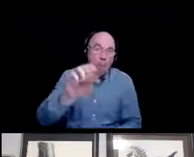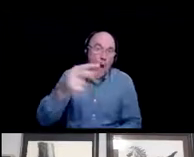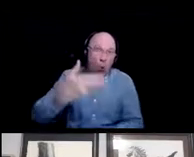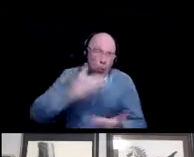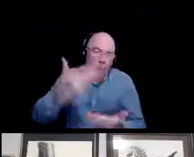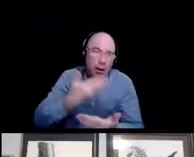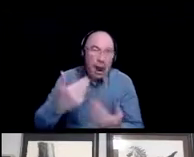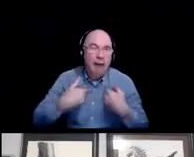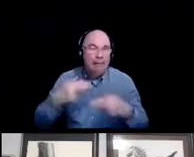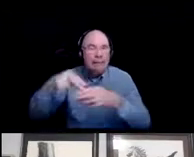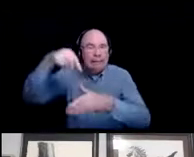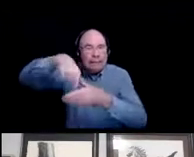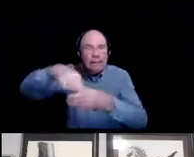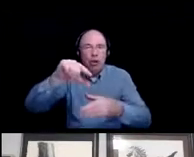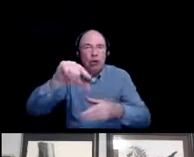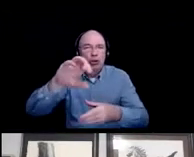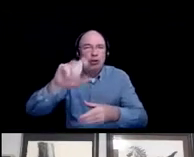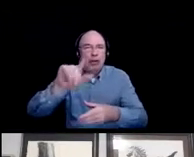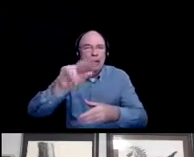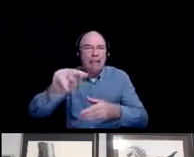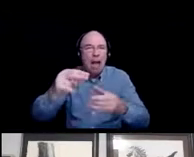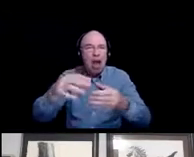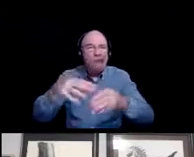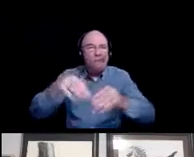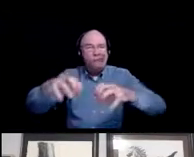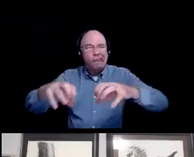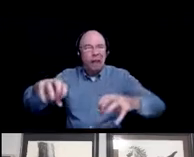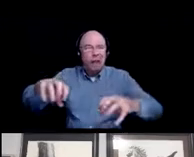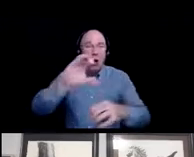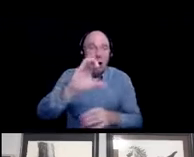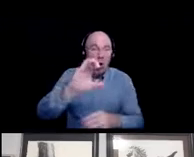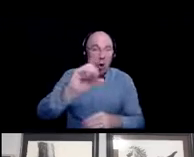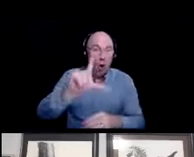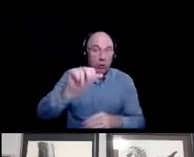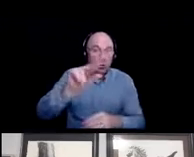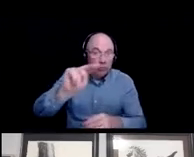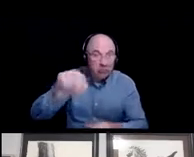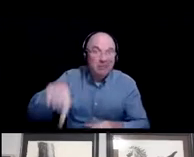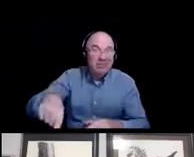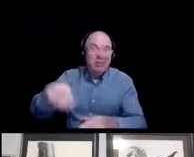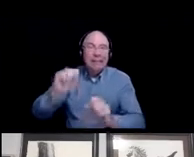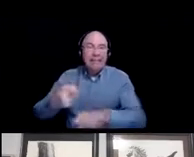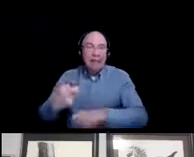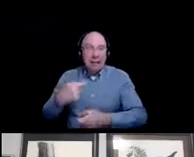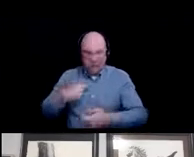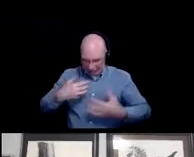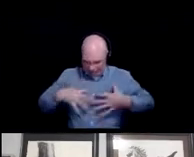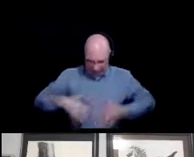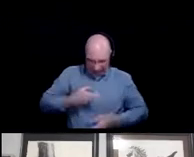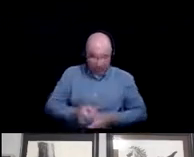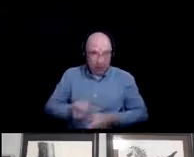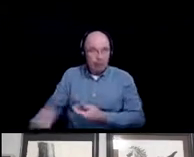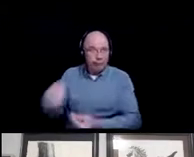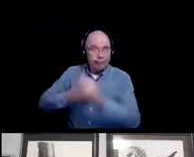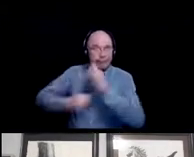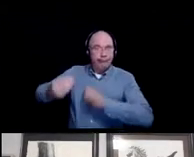of gelatin that the body uses to help repair. It has collagen that helps to repair the damaged tissue. Like heals like. So when you put in, like, for